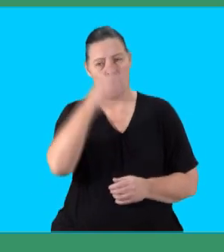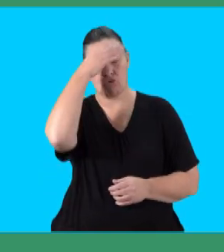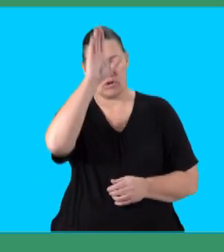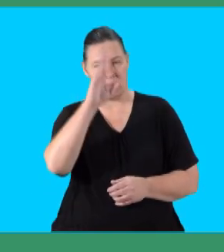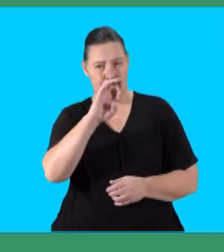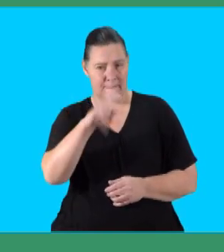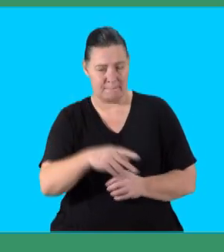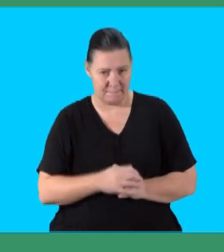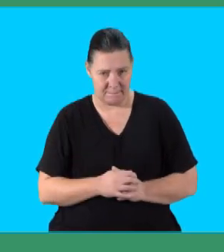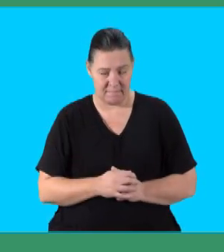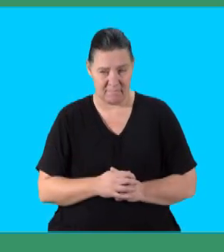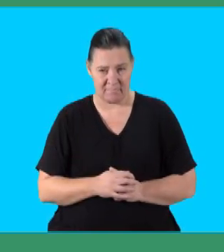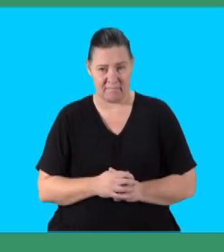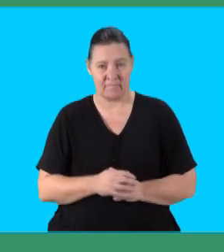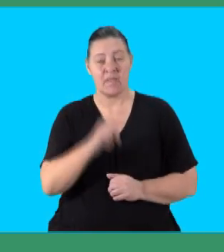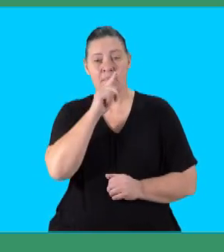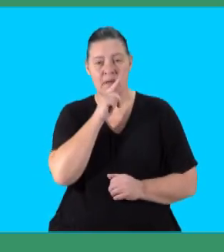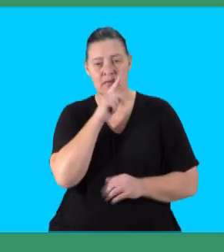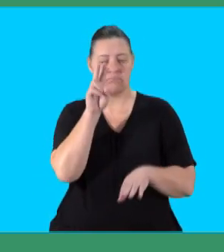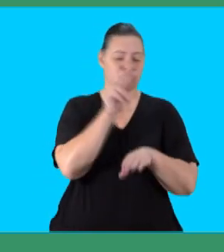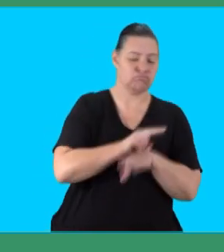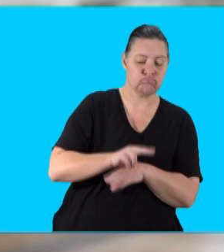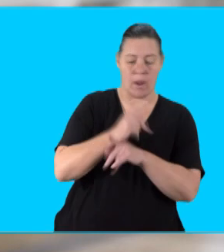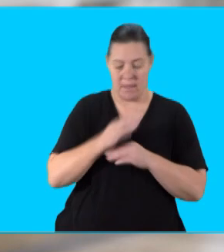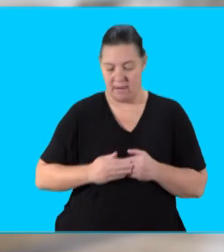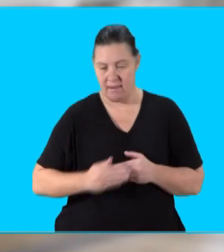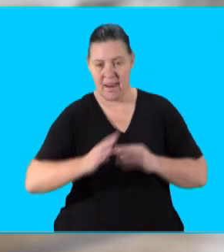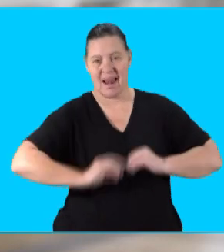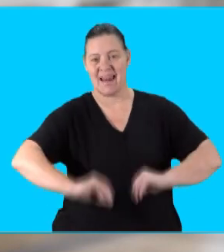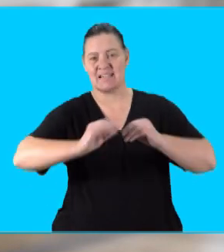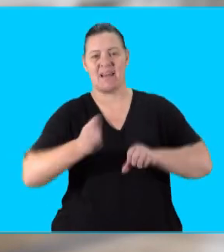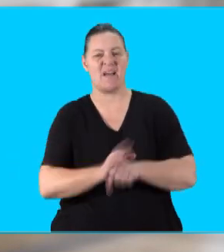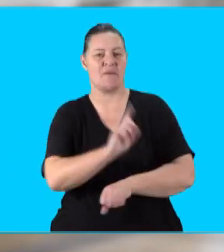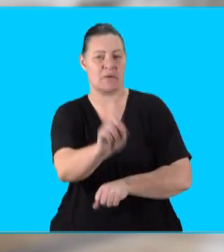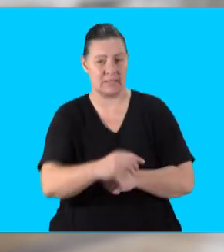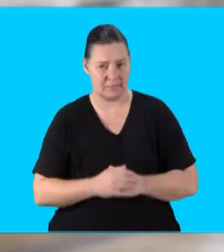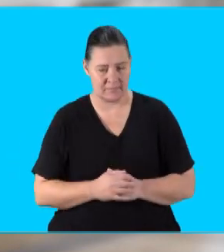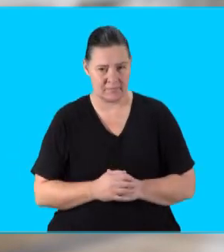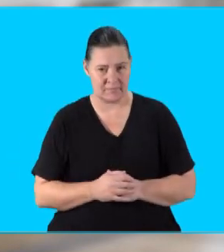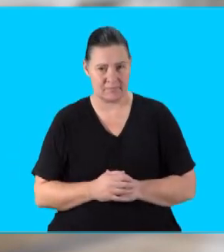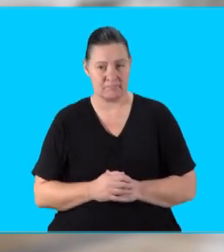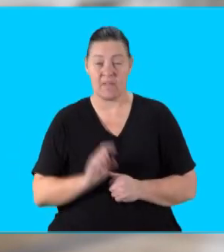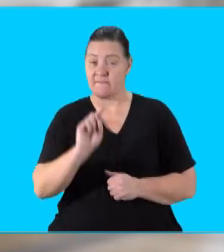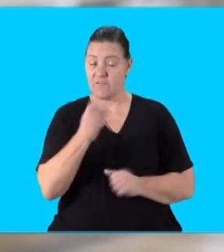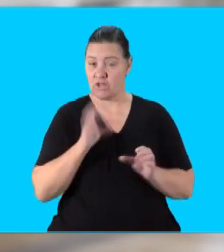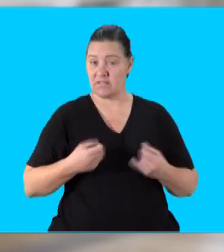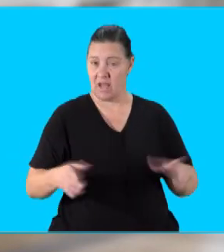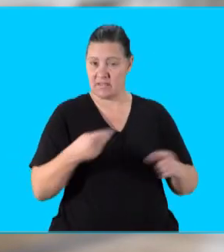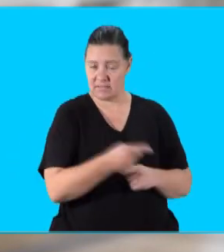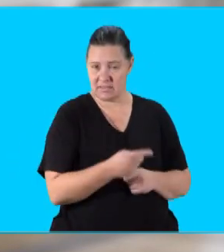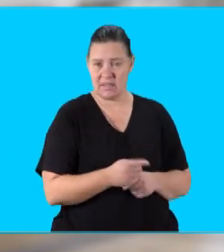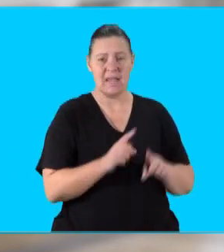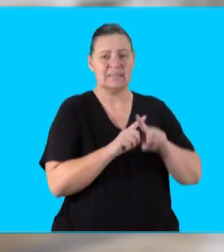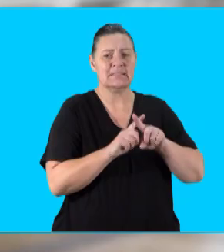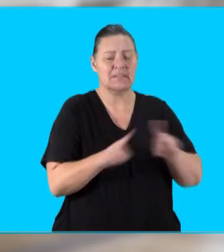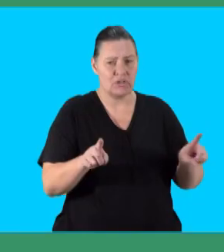map. The concept map is an overview of what our lesson will cover. We'll first start with the differences